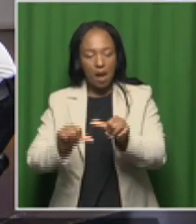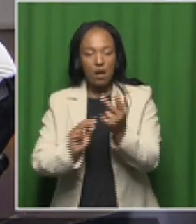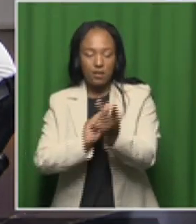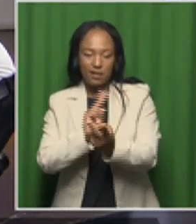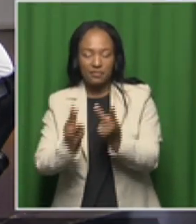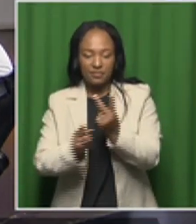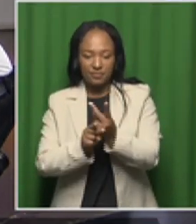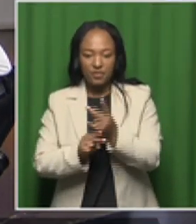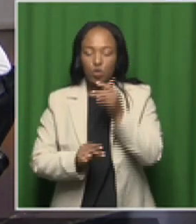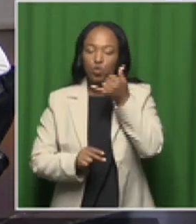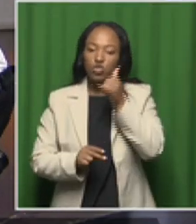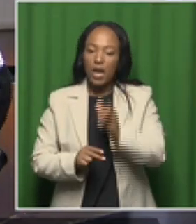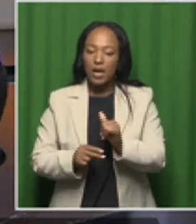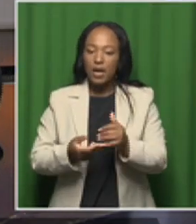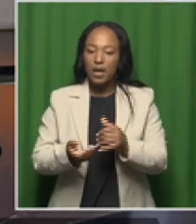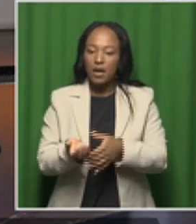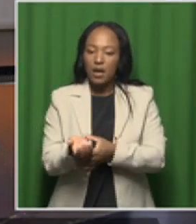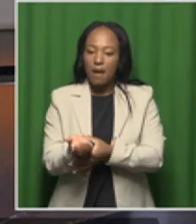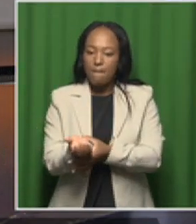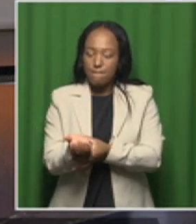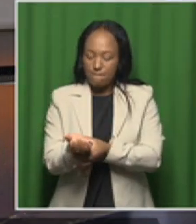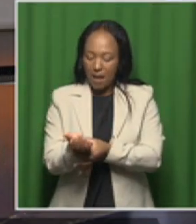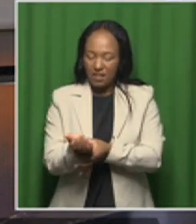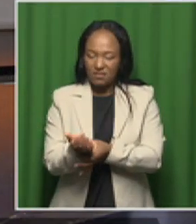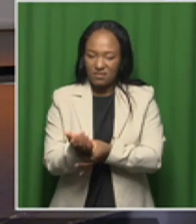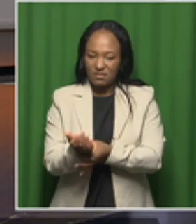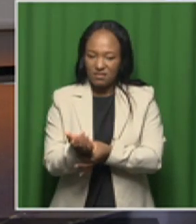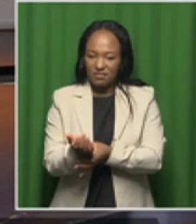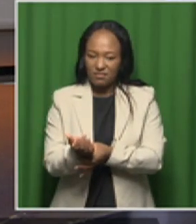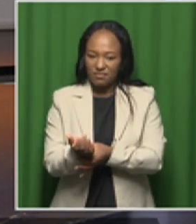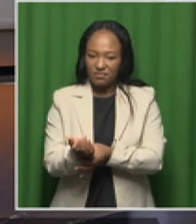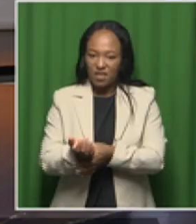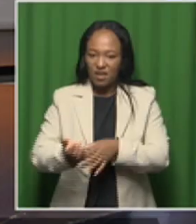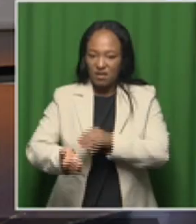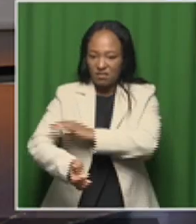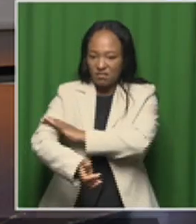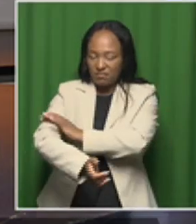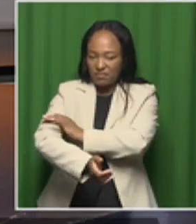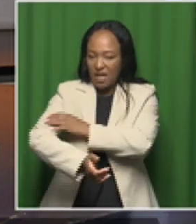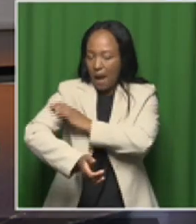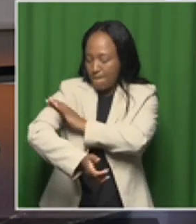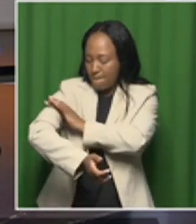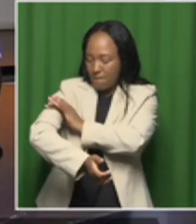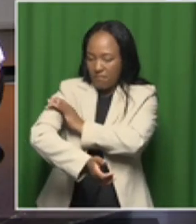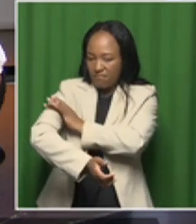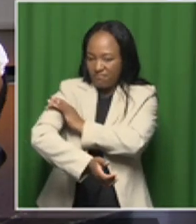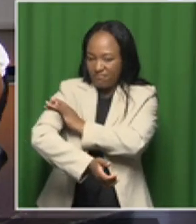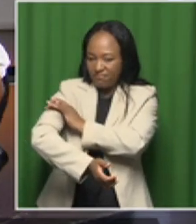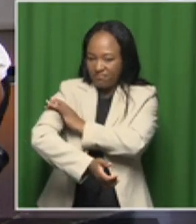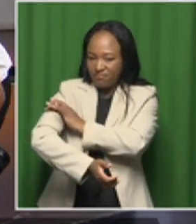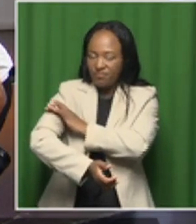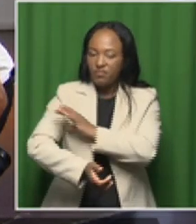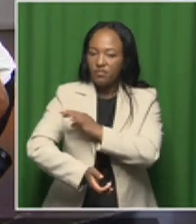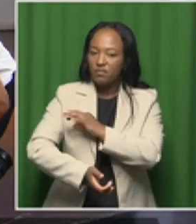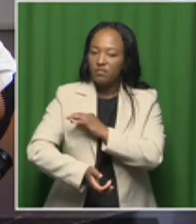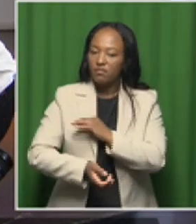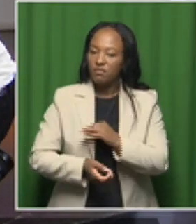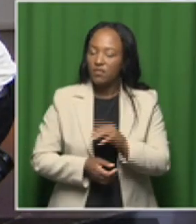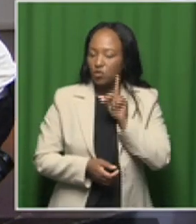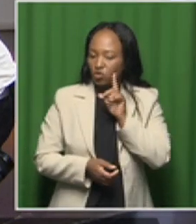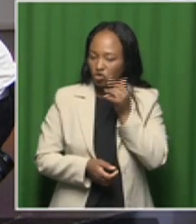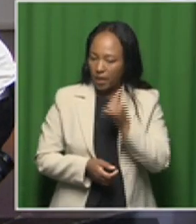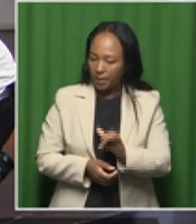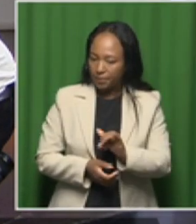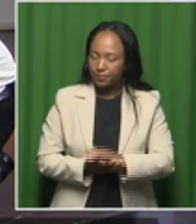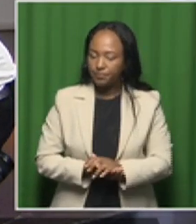to check the baby's pulse. We call this the brachial pulse under the humerus bone. Under your arm over here? Yes. Okay. Check for that pulse.